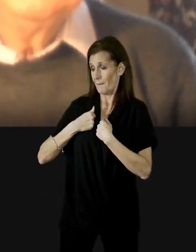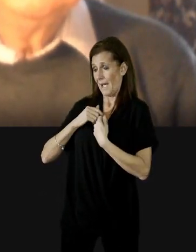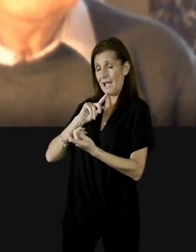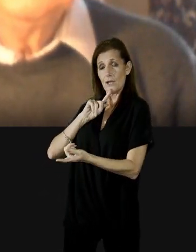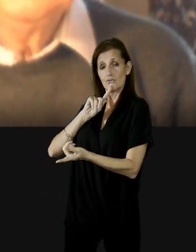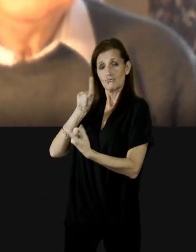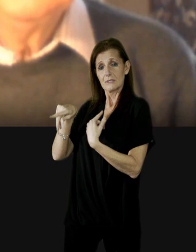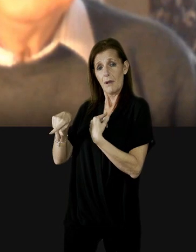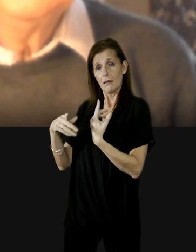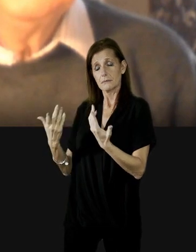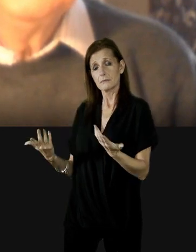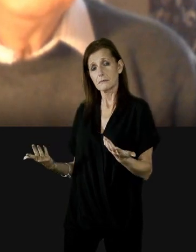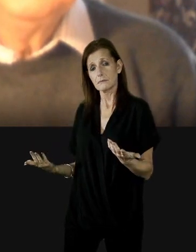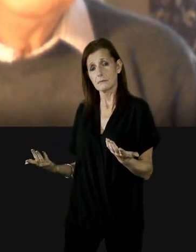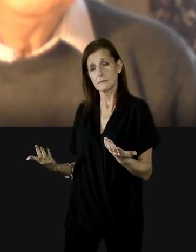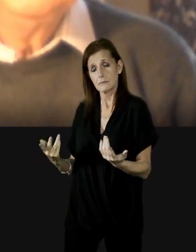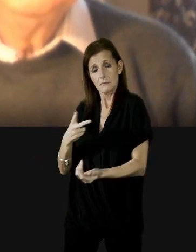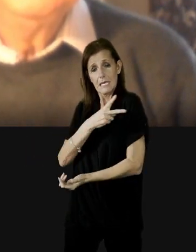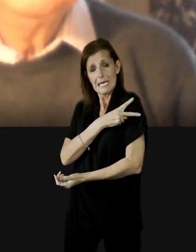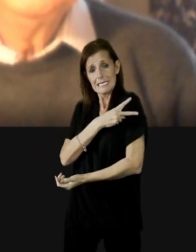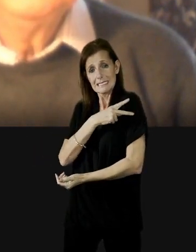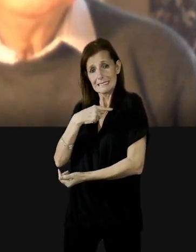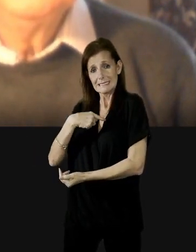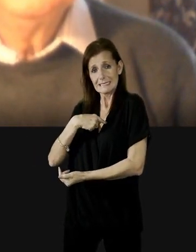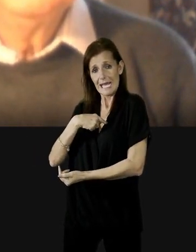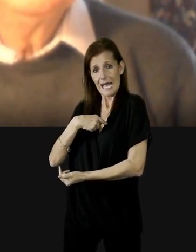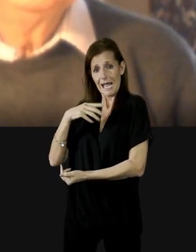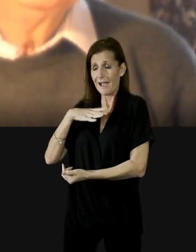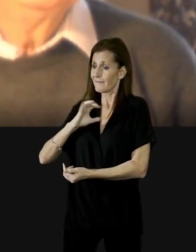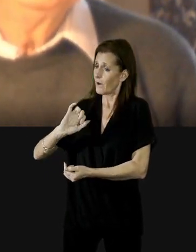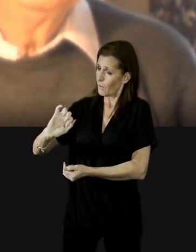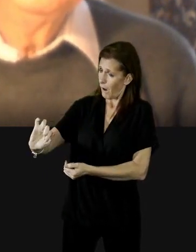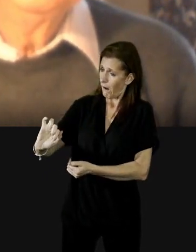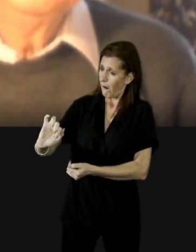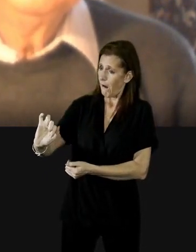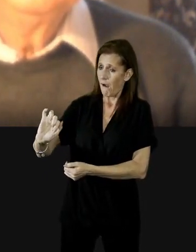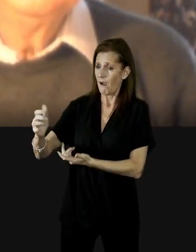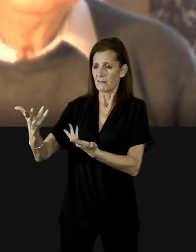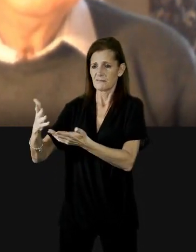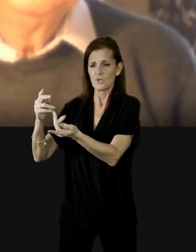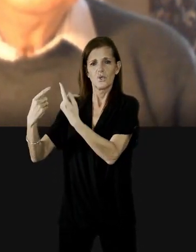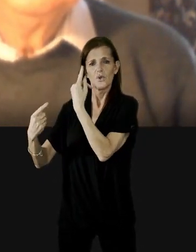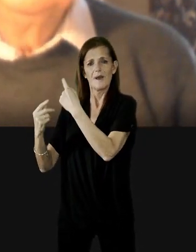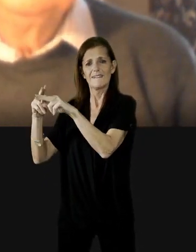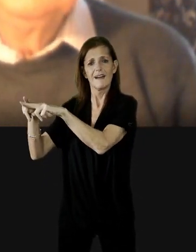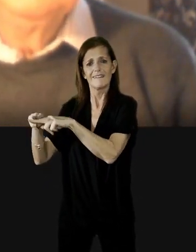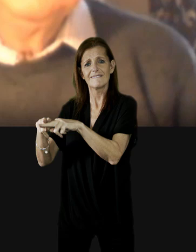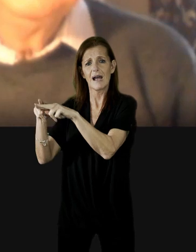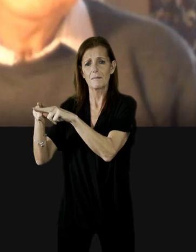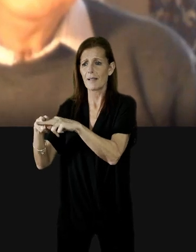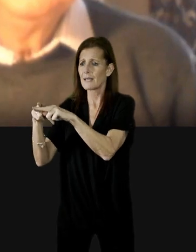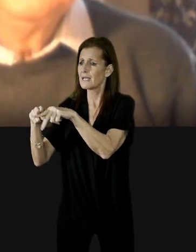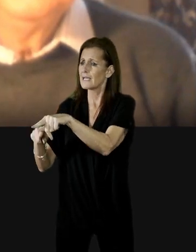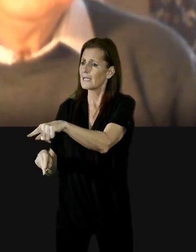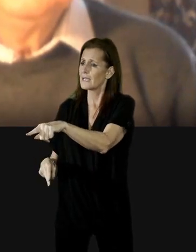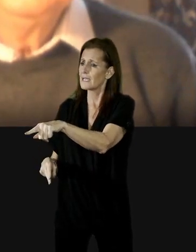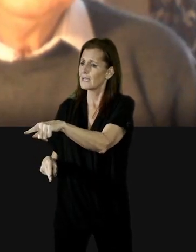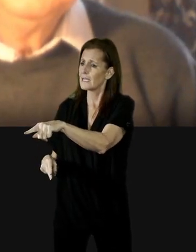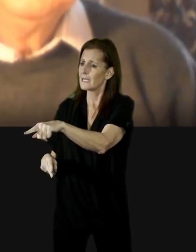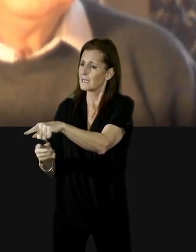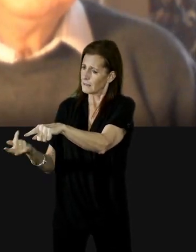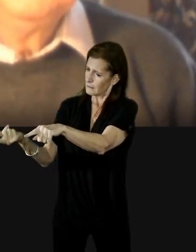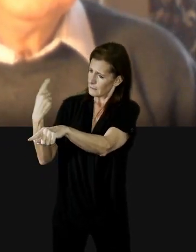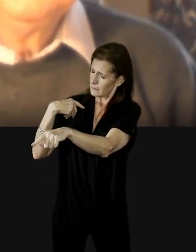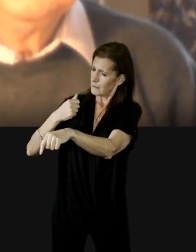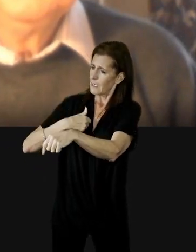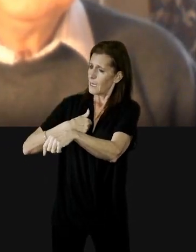my answer is, would that member of staff want their auntie, uncle, nephew, niece to go